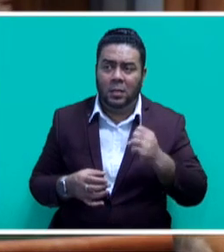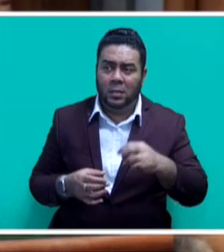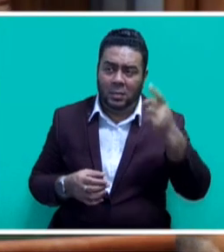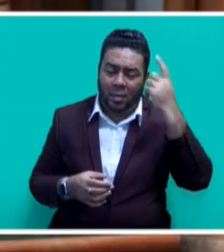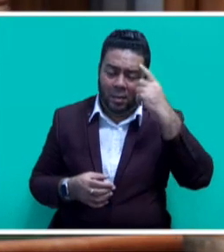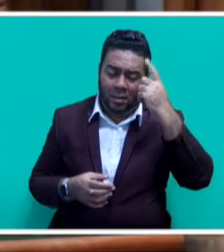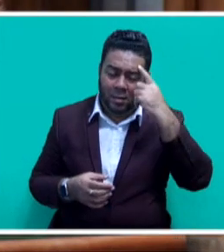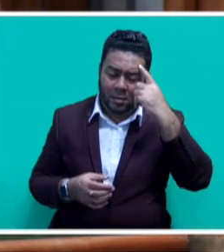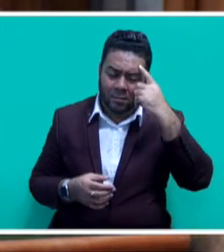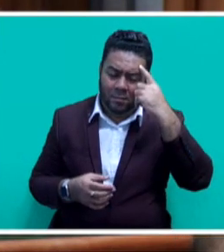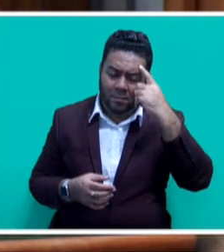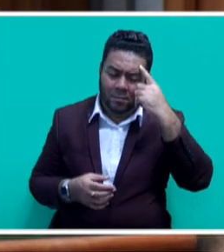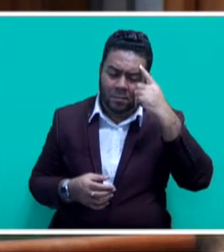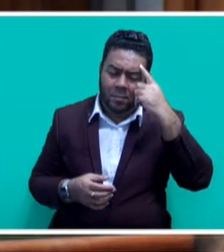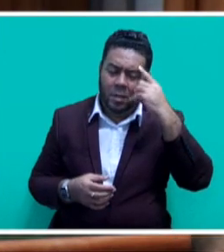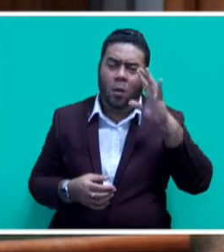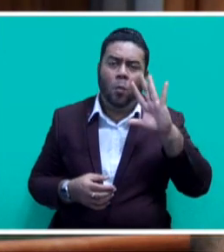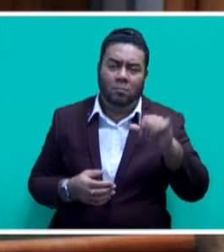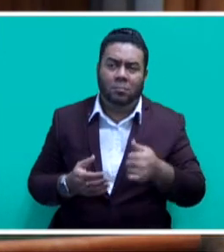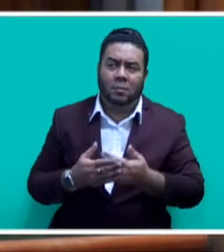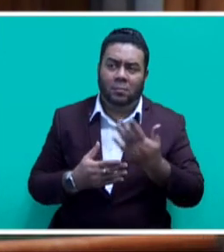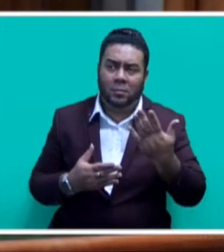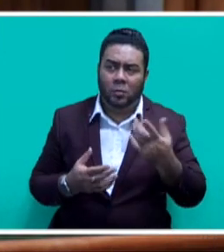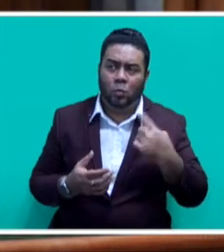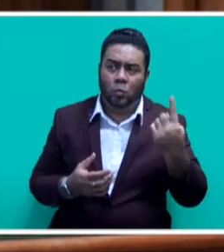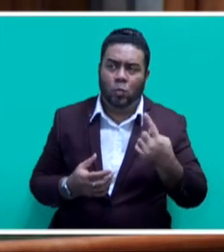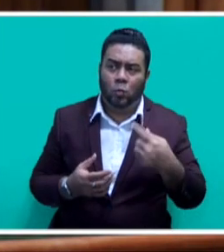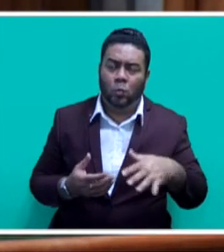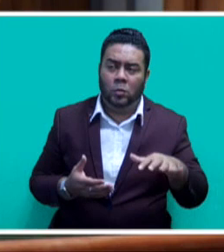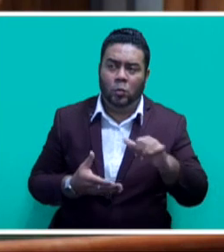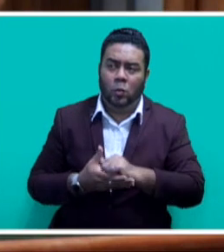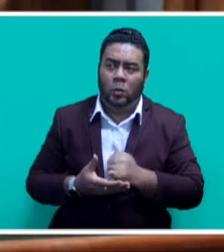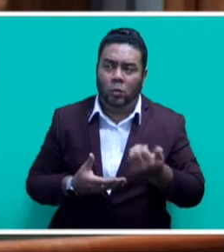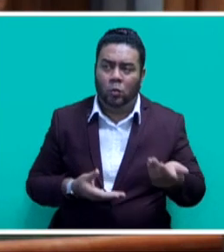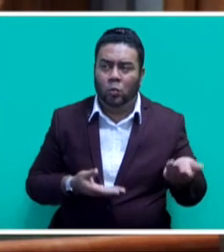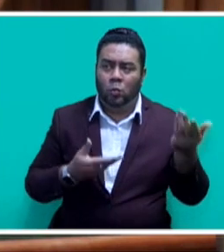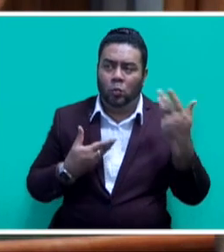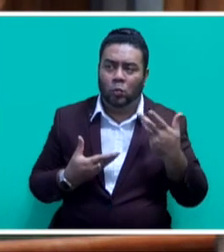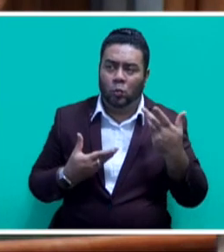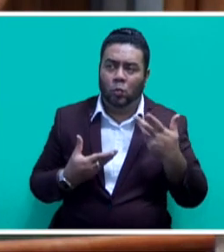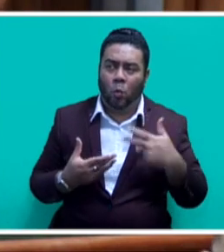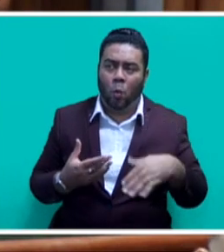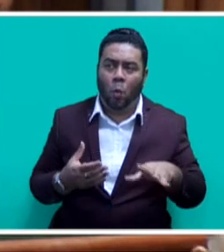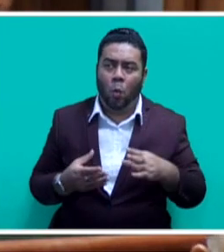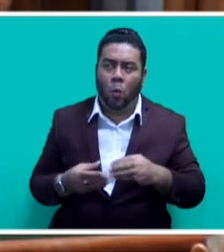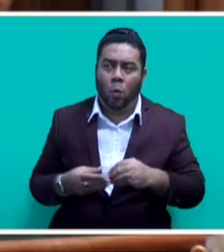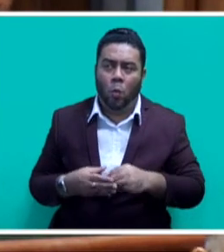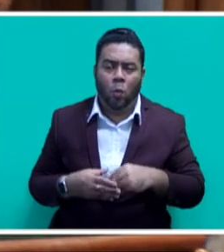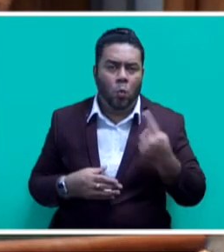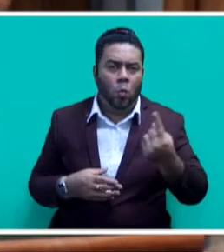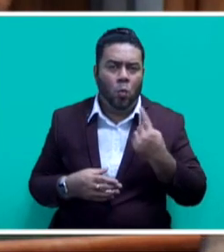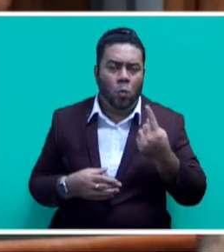thinking, come the day of harvesting, who is going to carry all this load